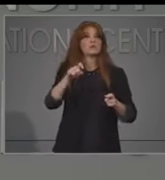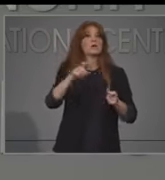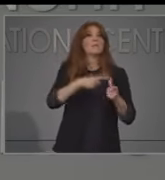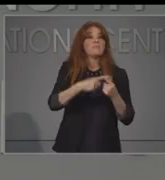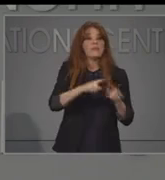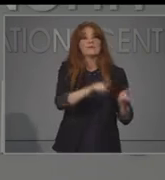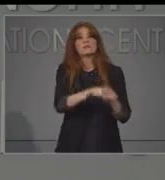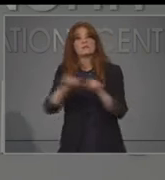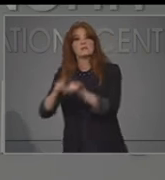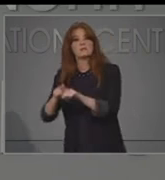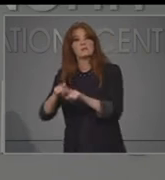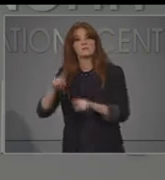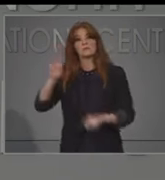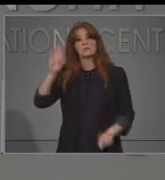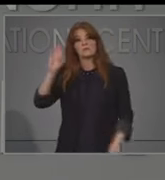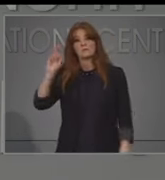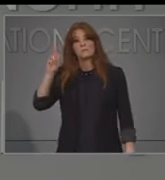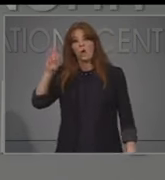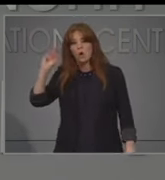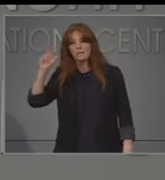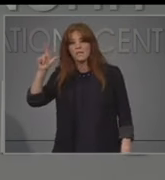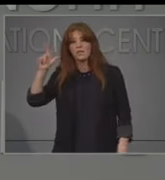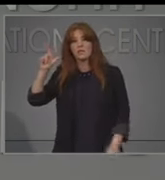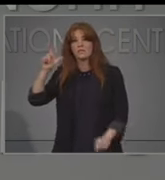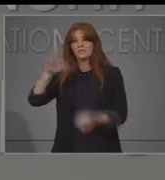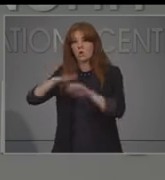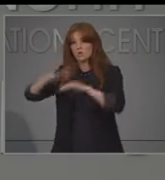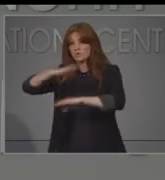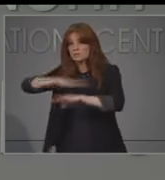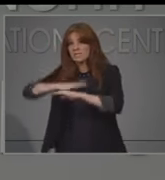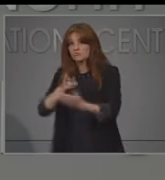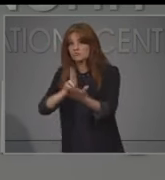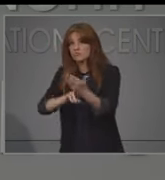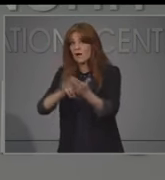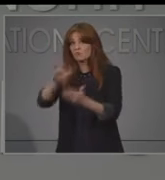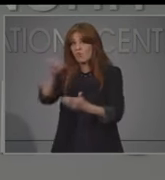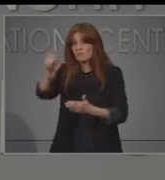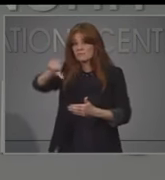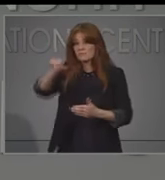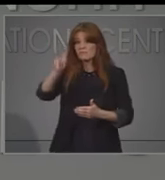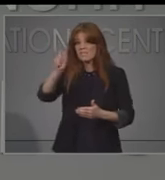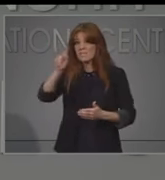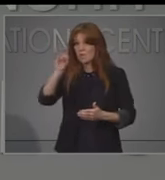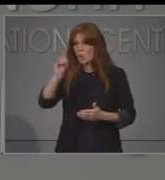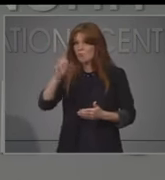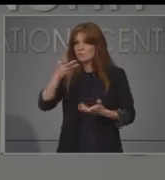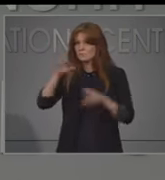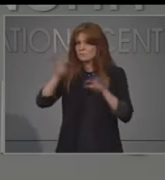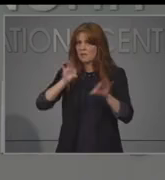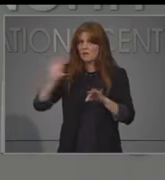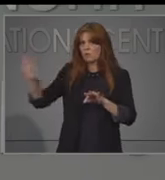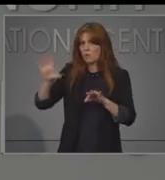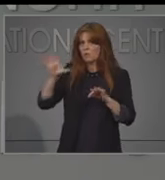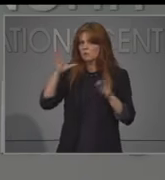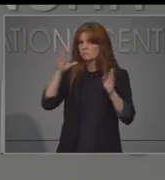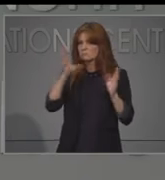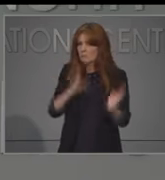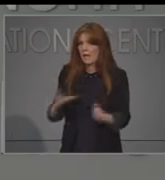the bar bill is on your desk to sign or veto, and wanted to see if you can tell us about your plans for that,